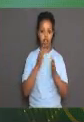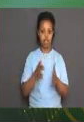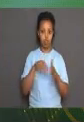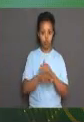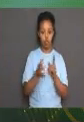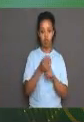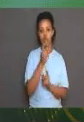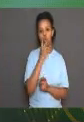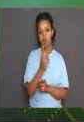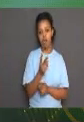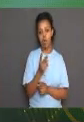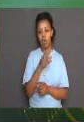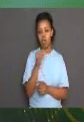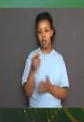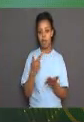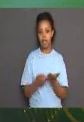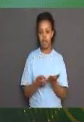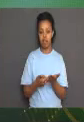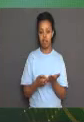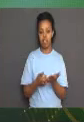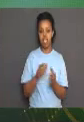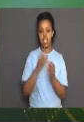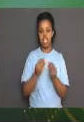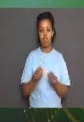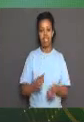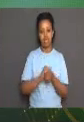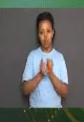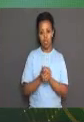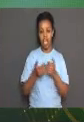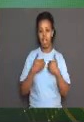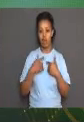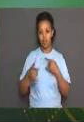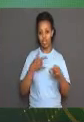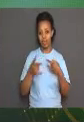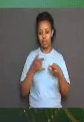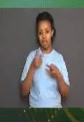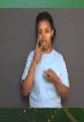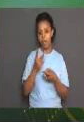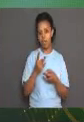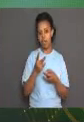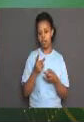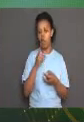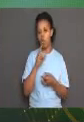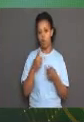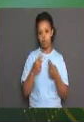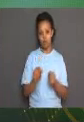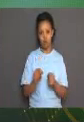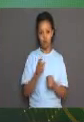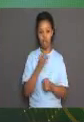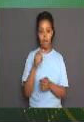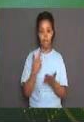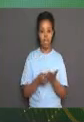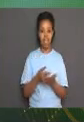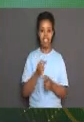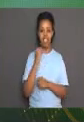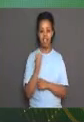to determine their possible evolutionary relationships. It is one of the